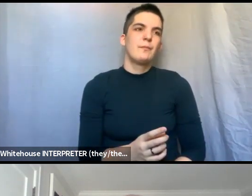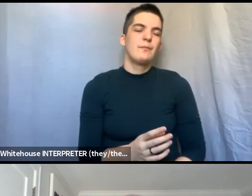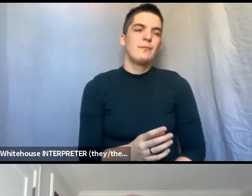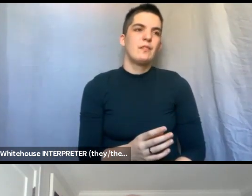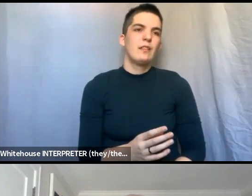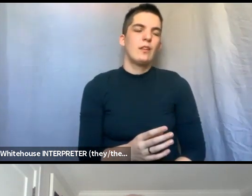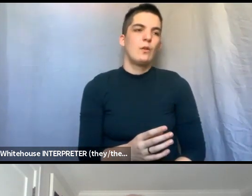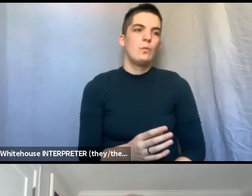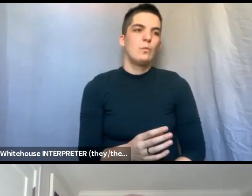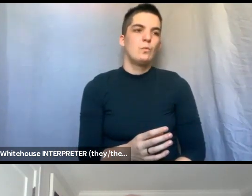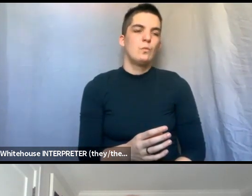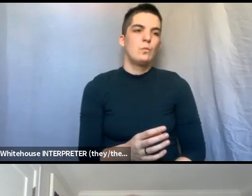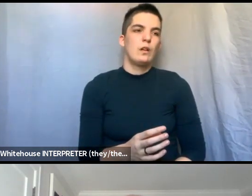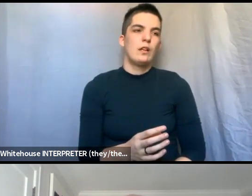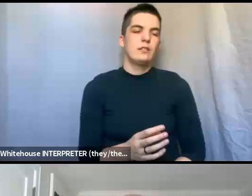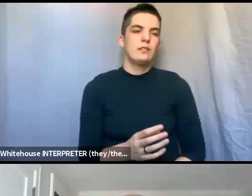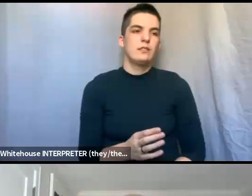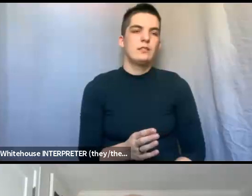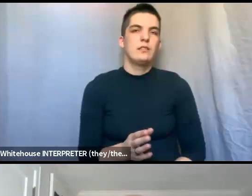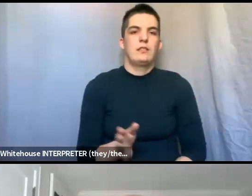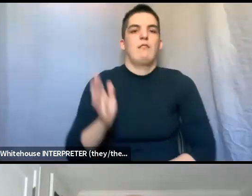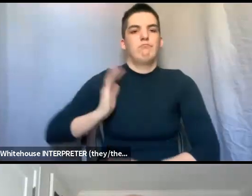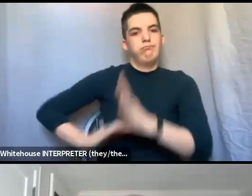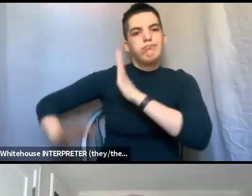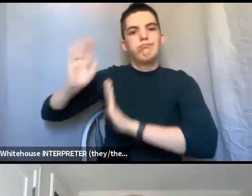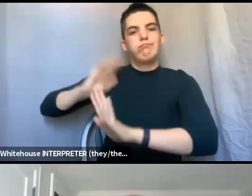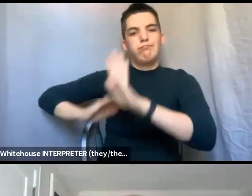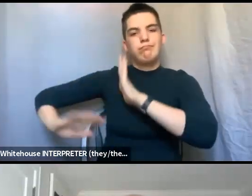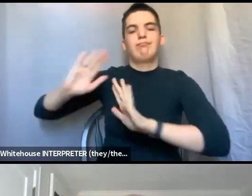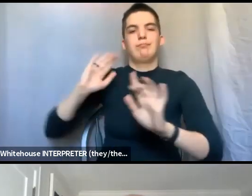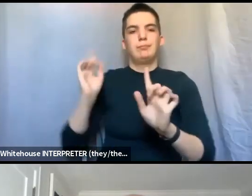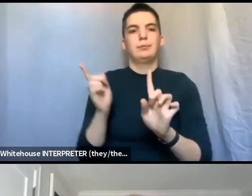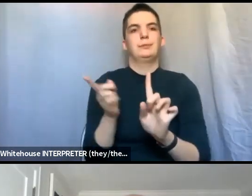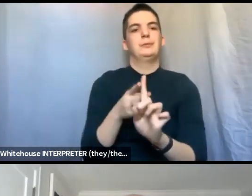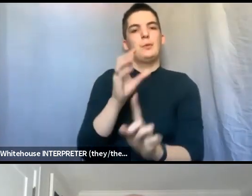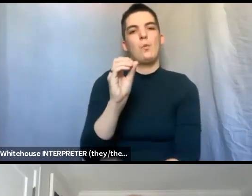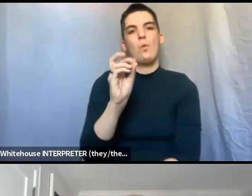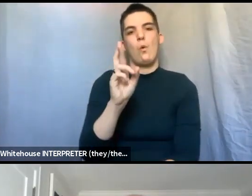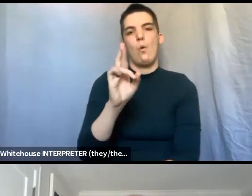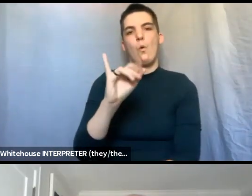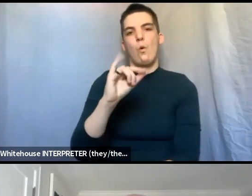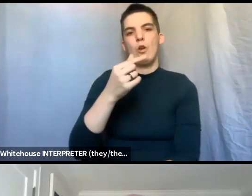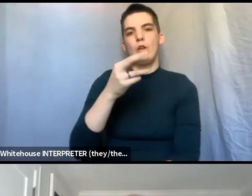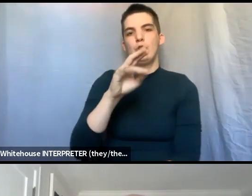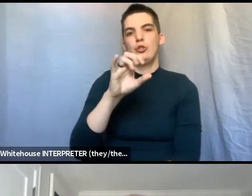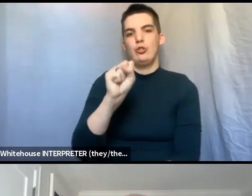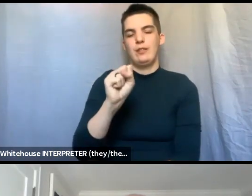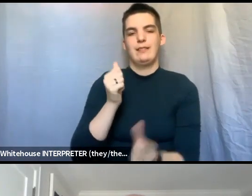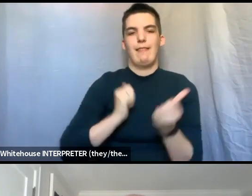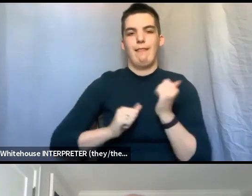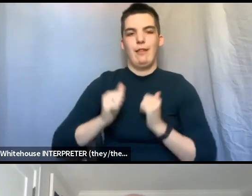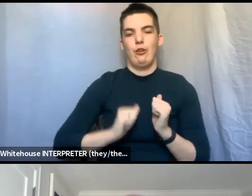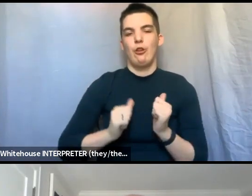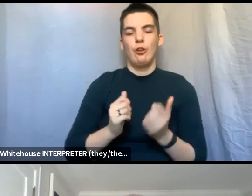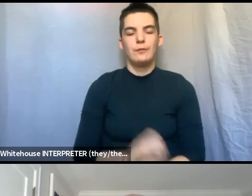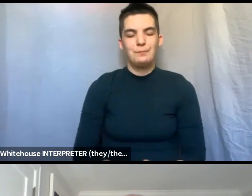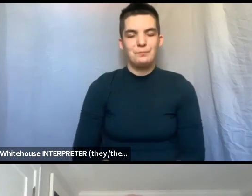sourced back to the origins of theater and incredibly successful. Yeah. It's an